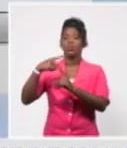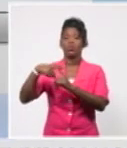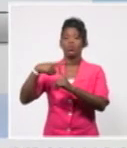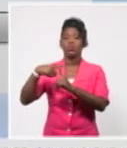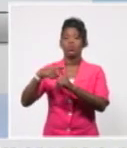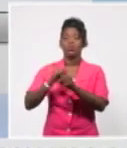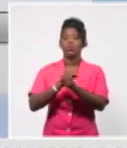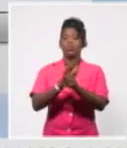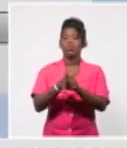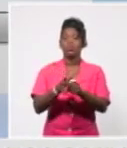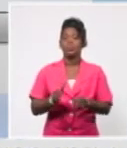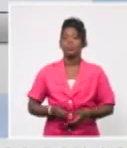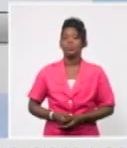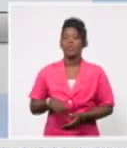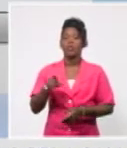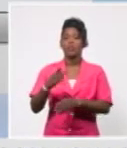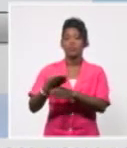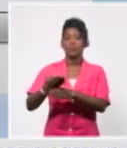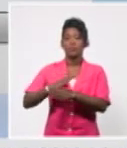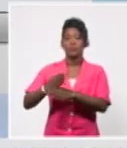of